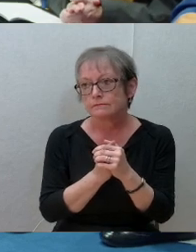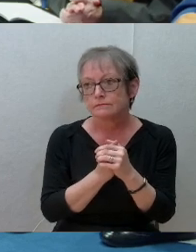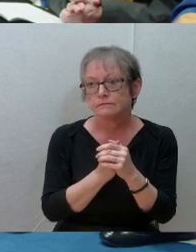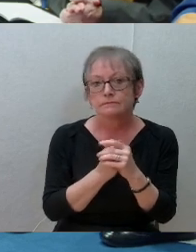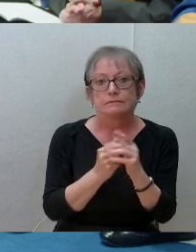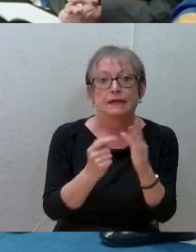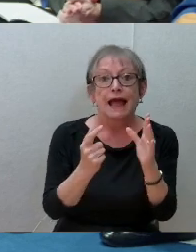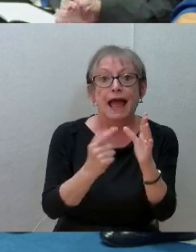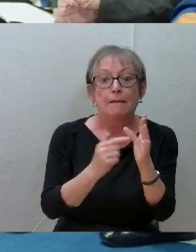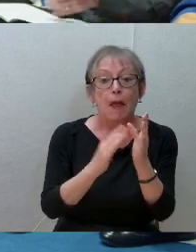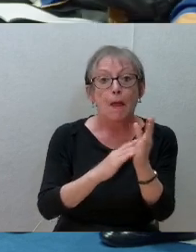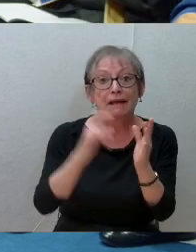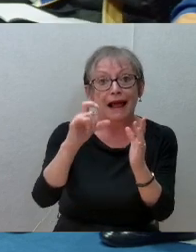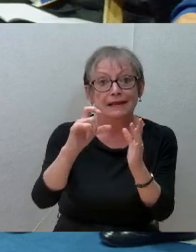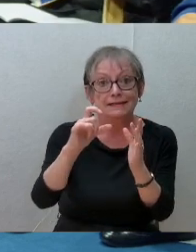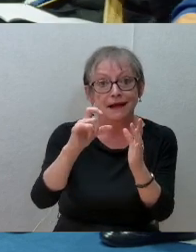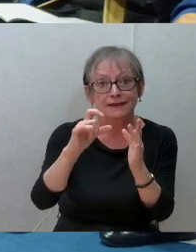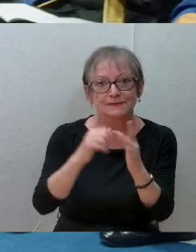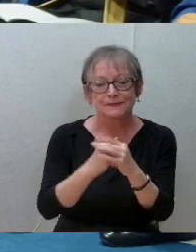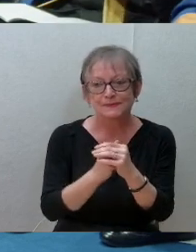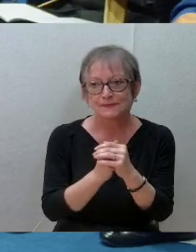Emma McAllister.